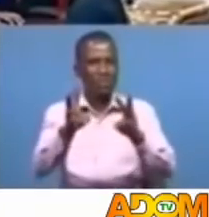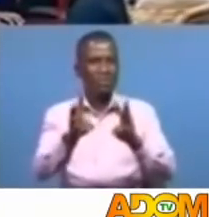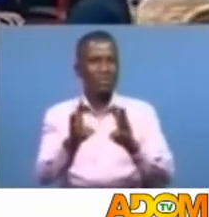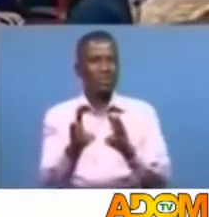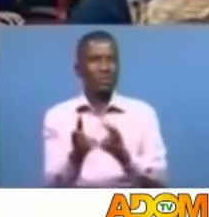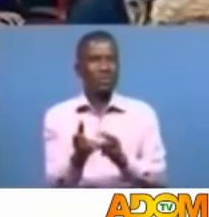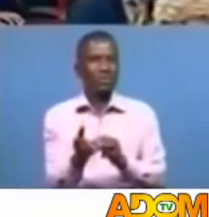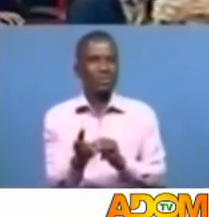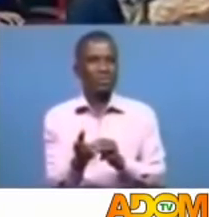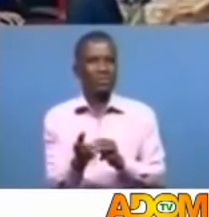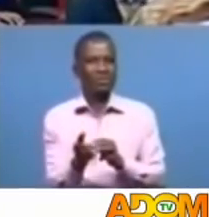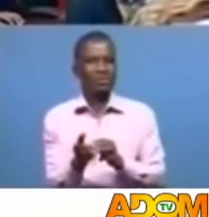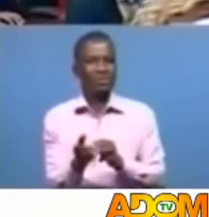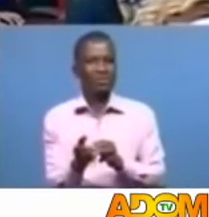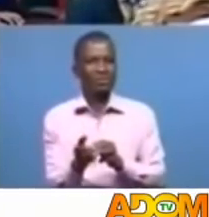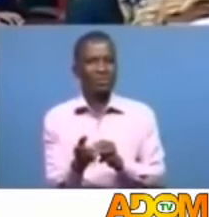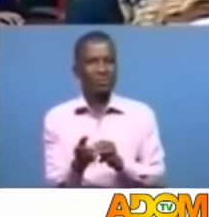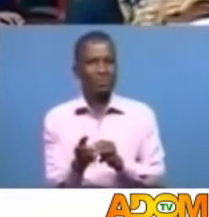of that section.